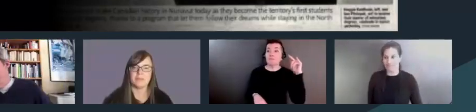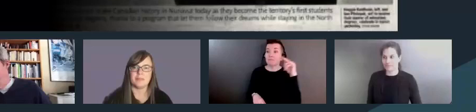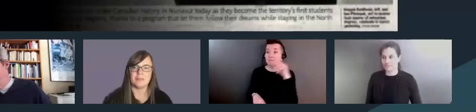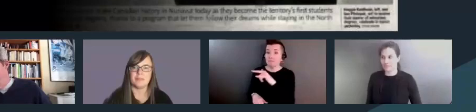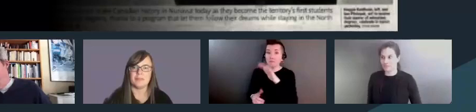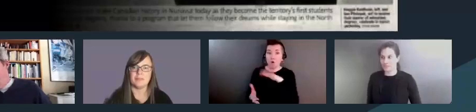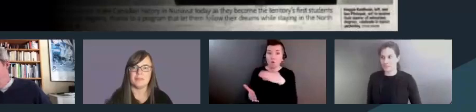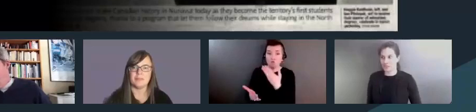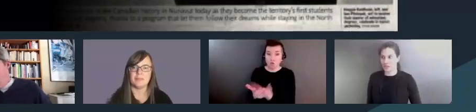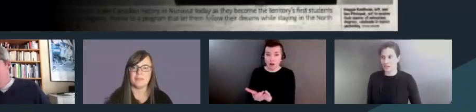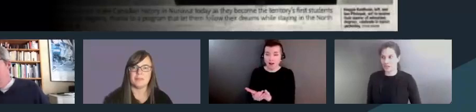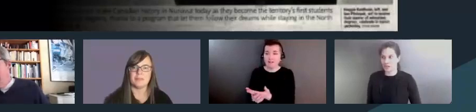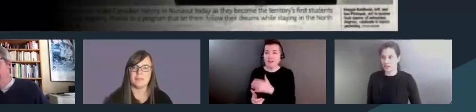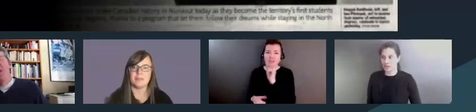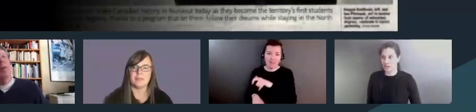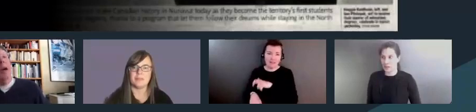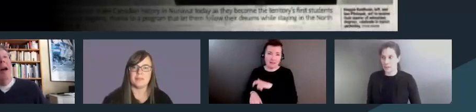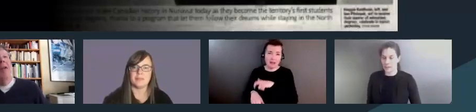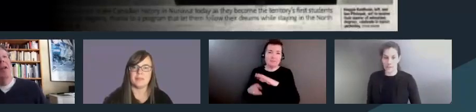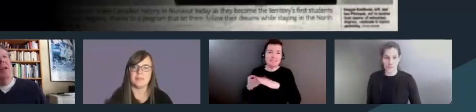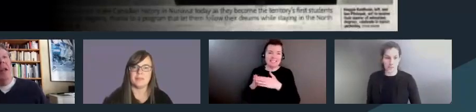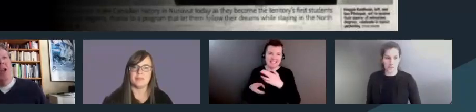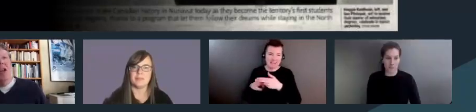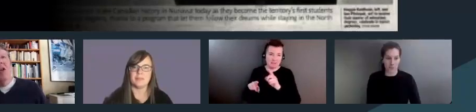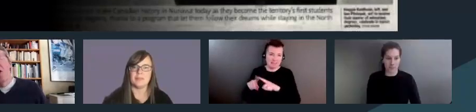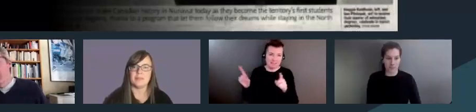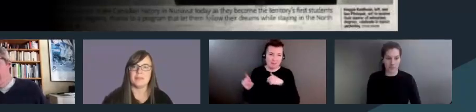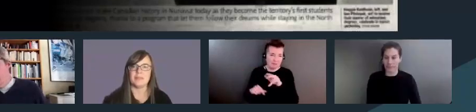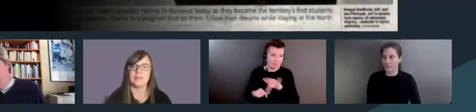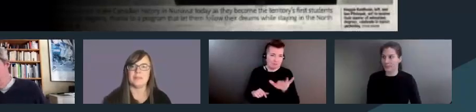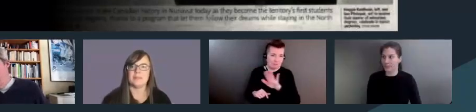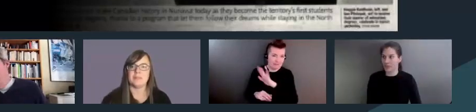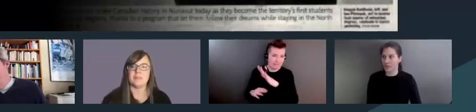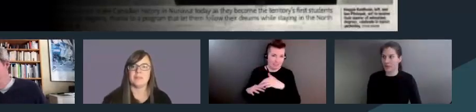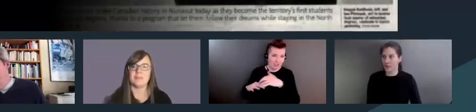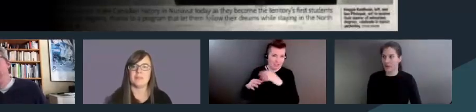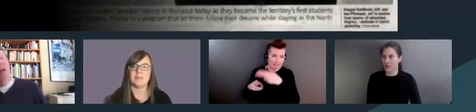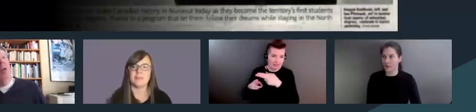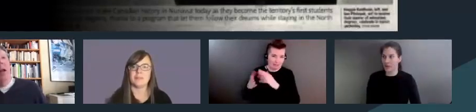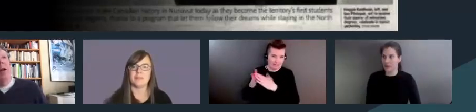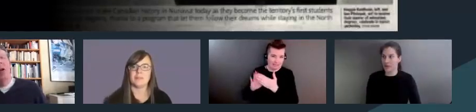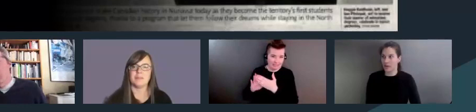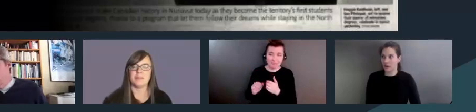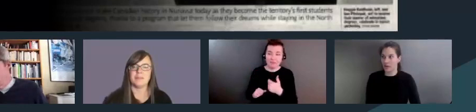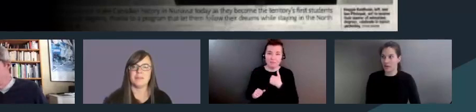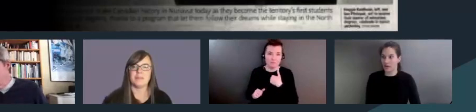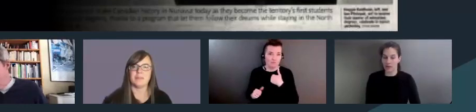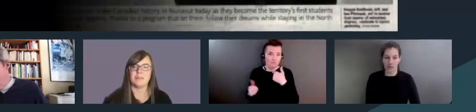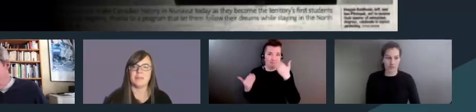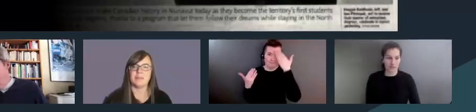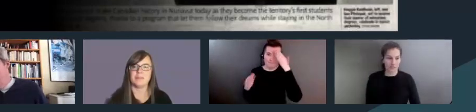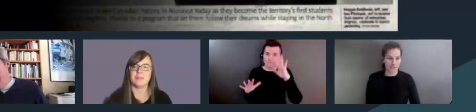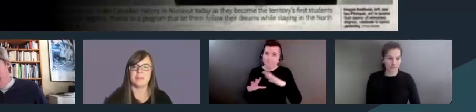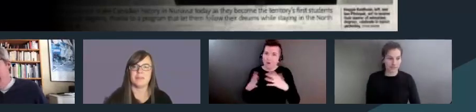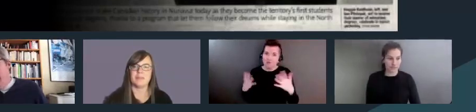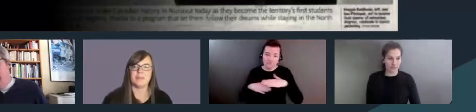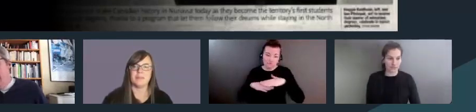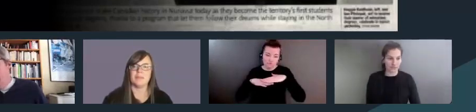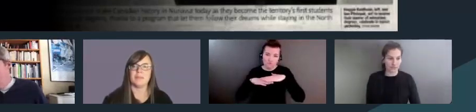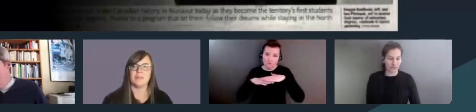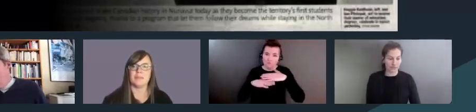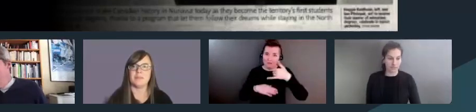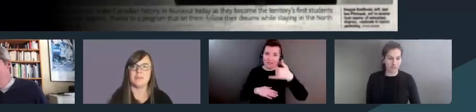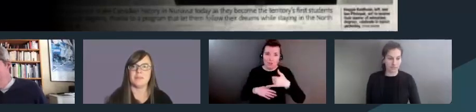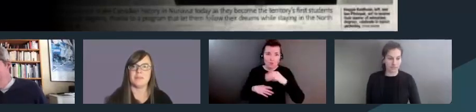Frobisher Bay then, was that despite having the sketchiest knowledge of Inuit language and culture, I